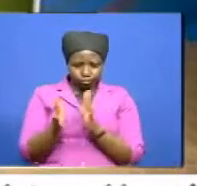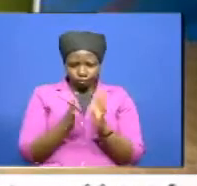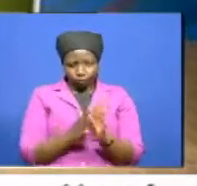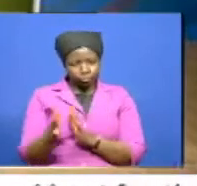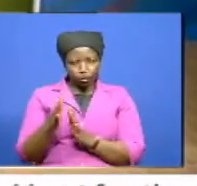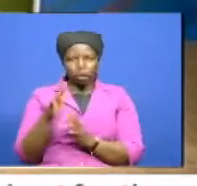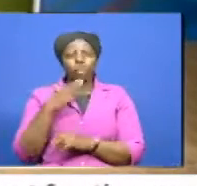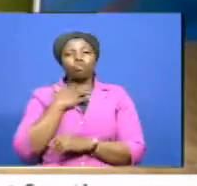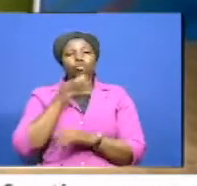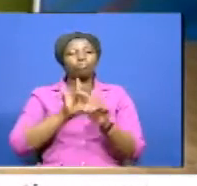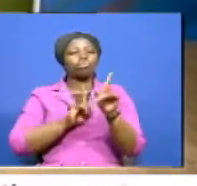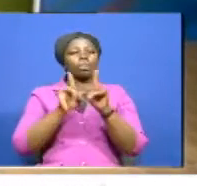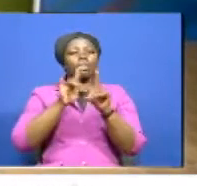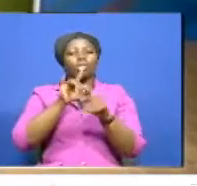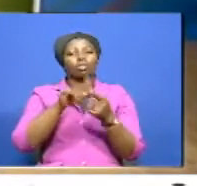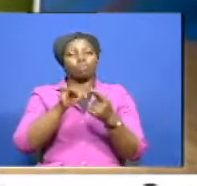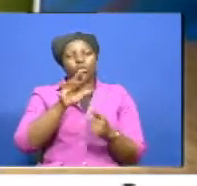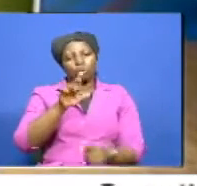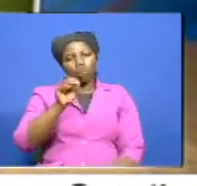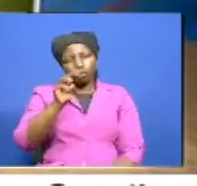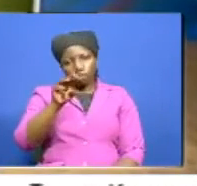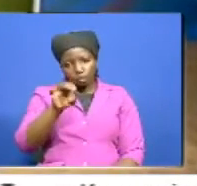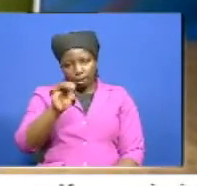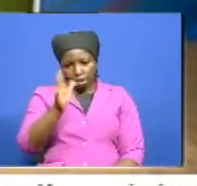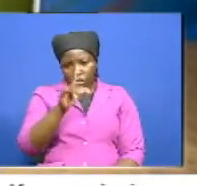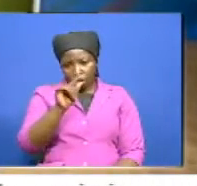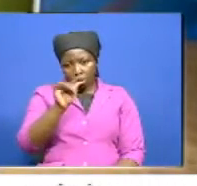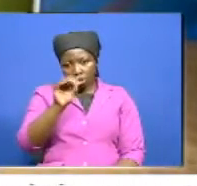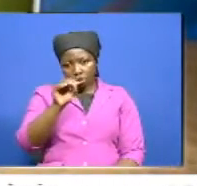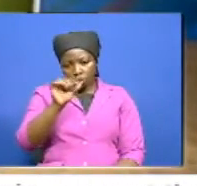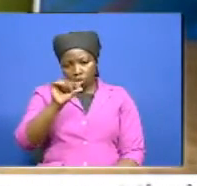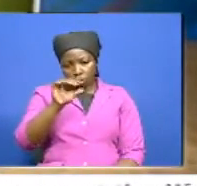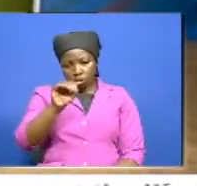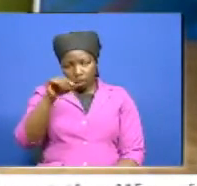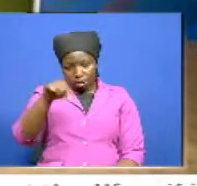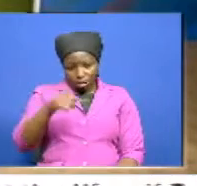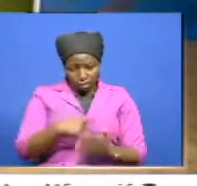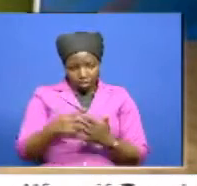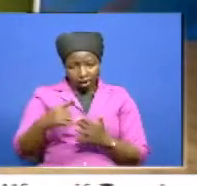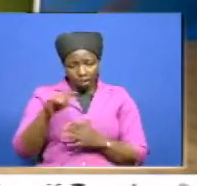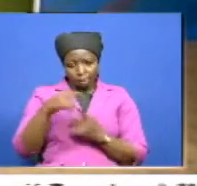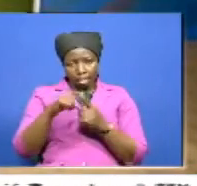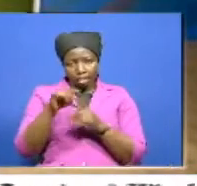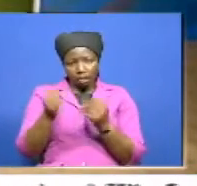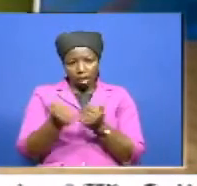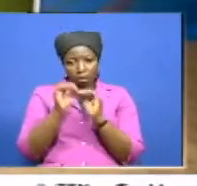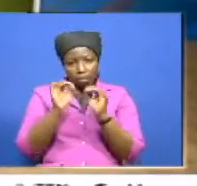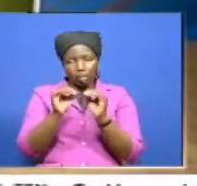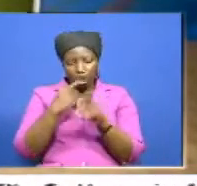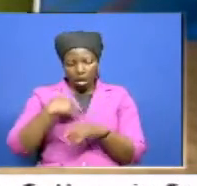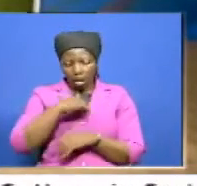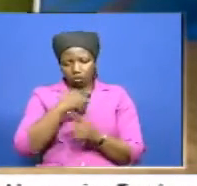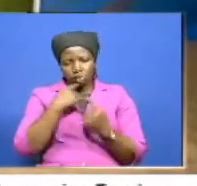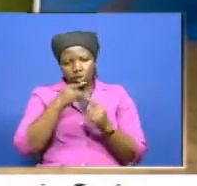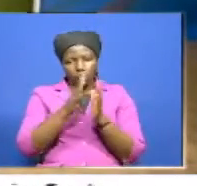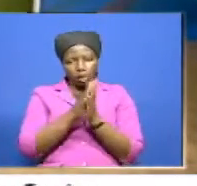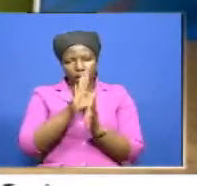were to travel to Lome, Togo this week, but that's not going to happen. We'll be speaking with Barnab Korir, who is